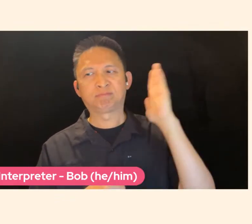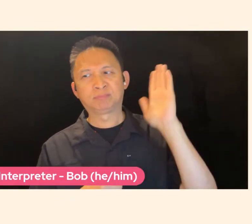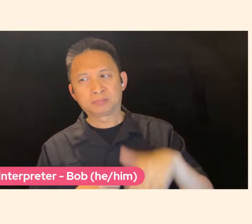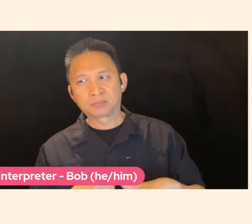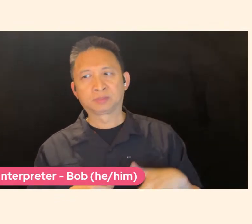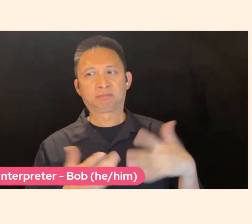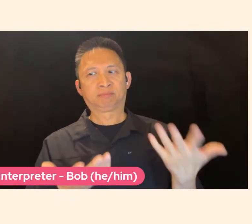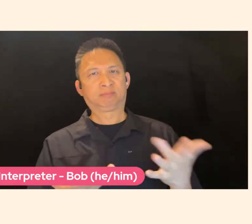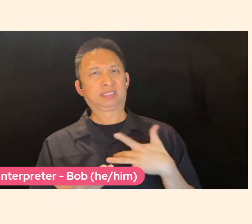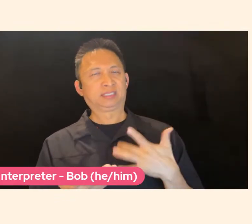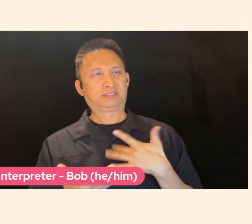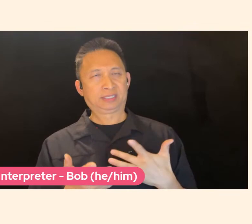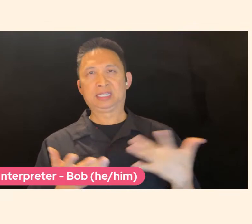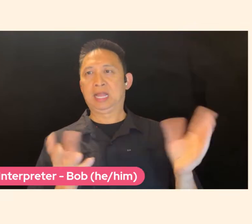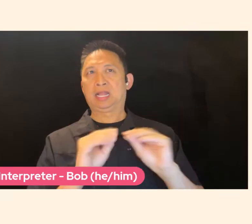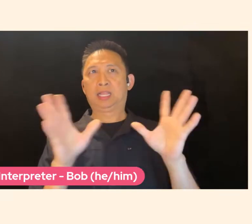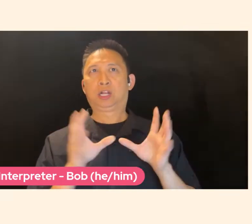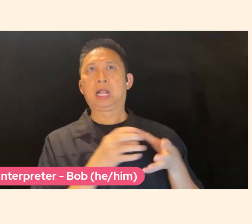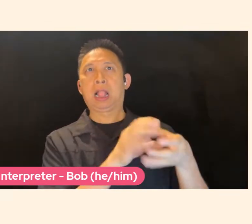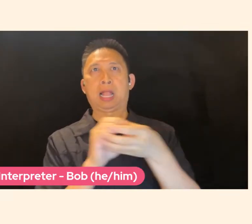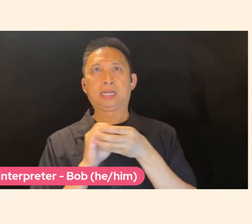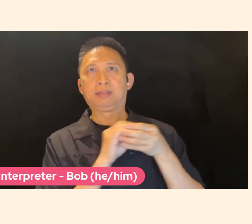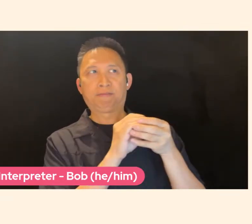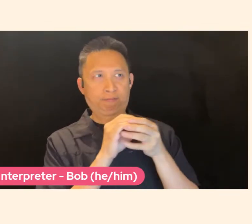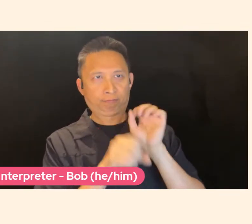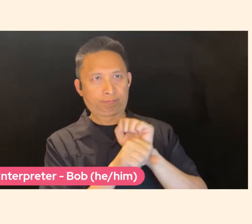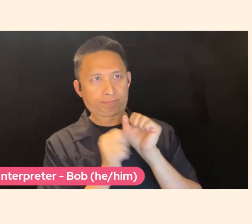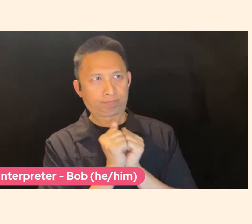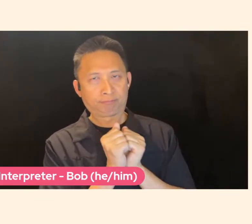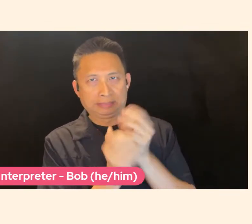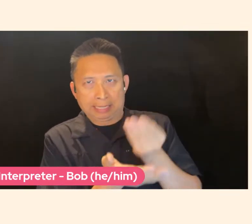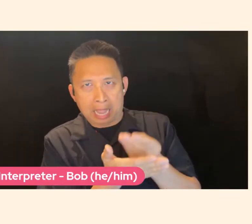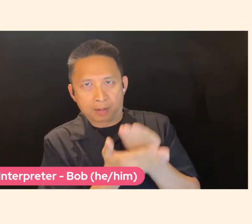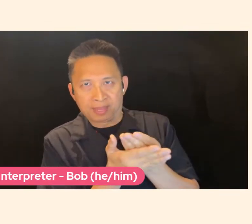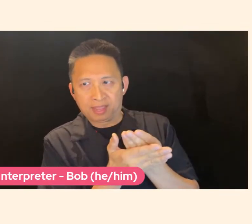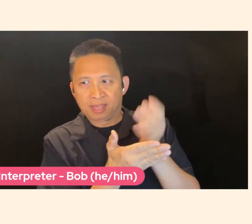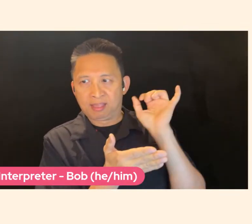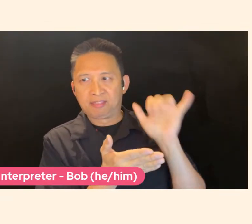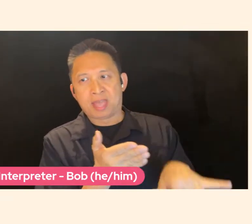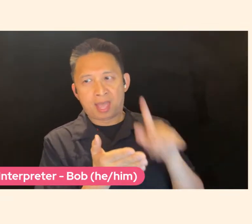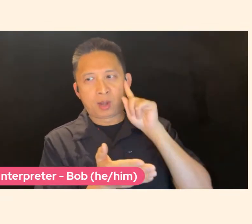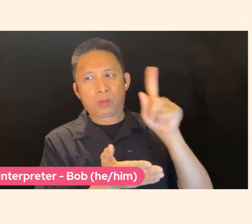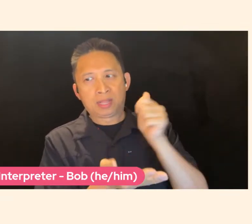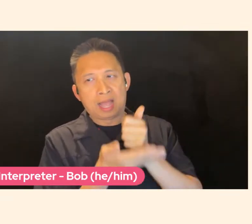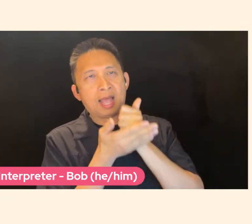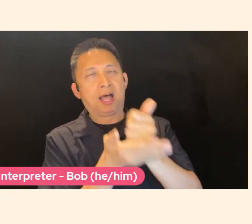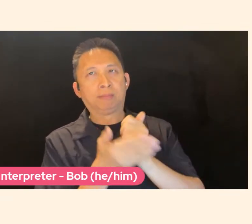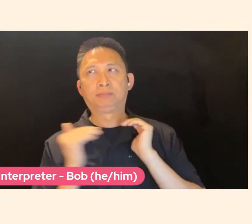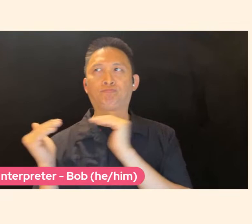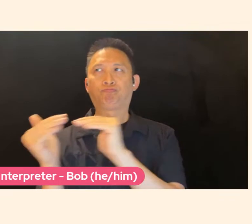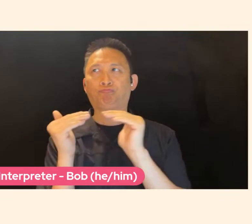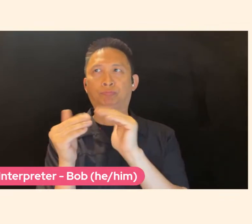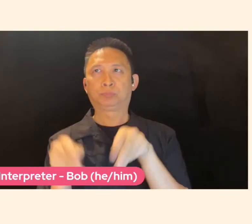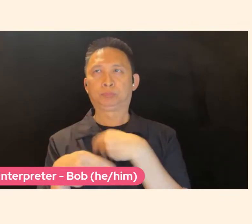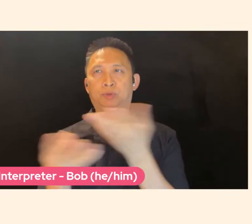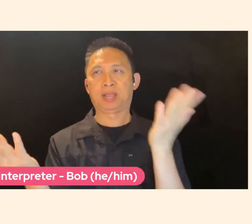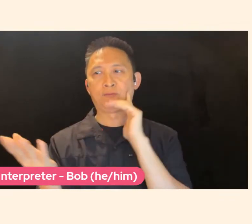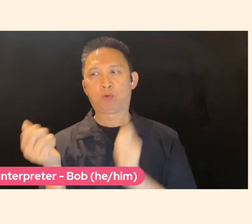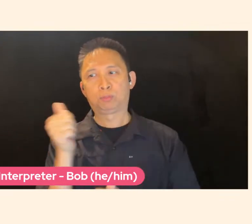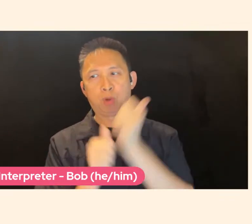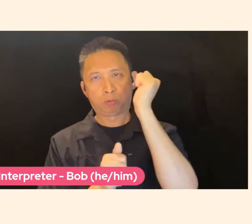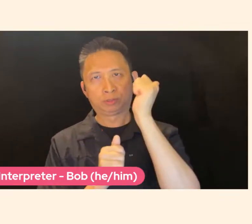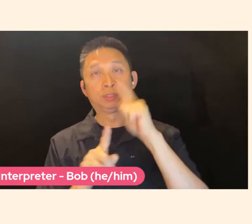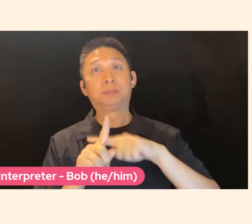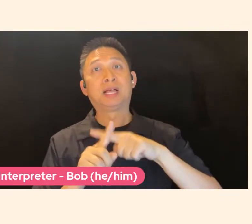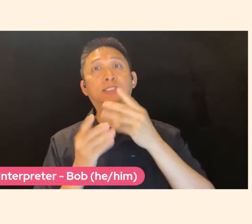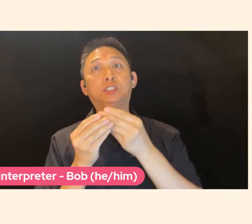economic justice and a solution to the rapid displacement affecting Noni's community. Noni's commitment to equitable economic